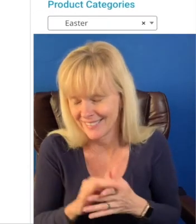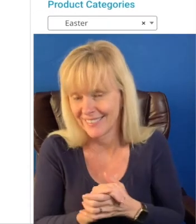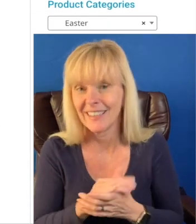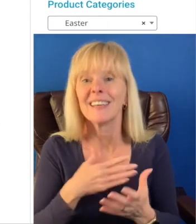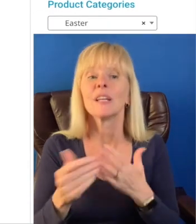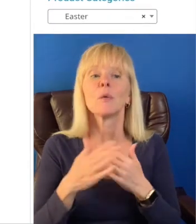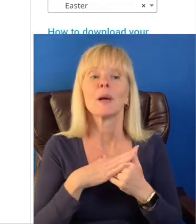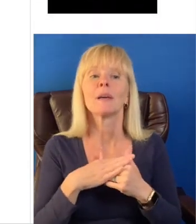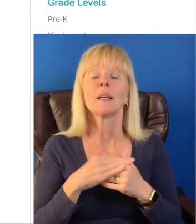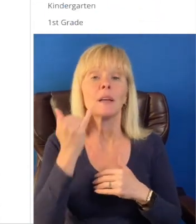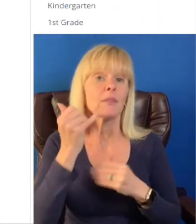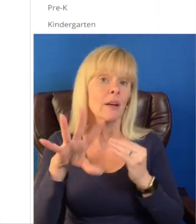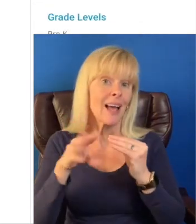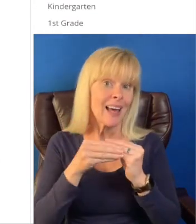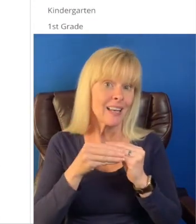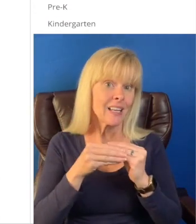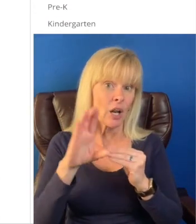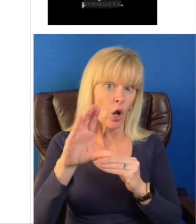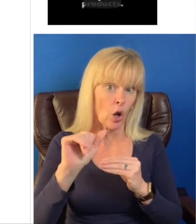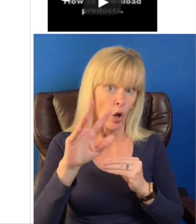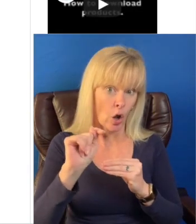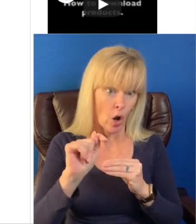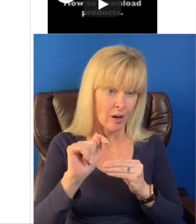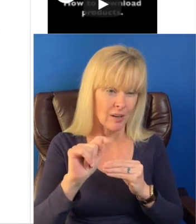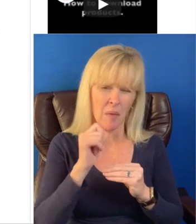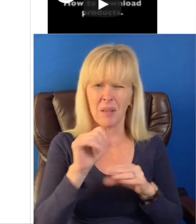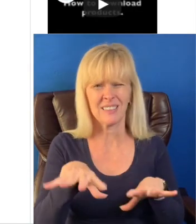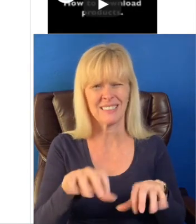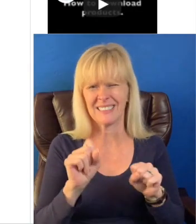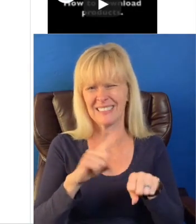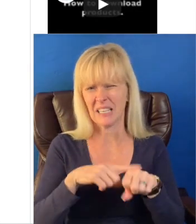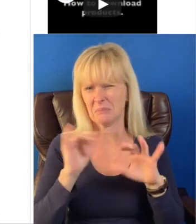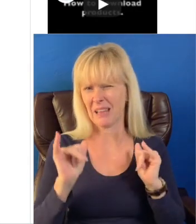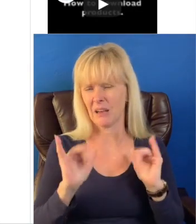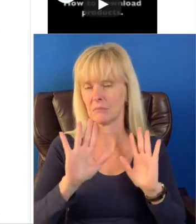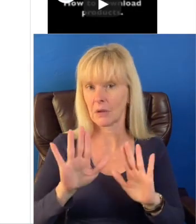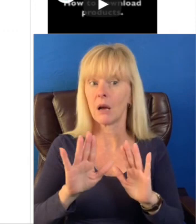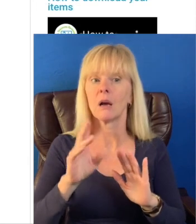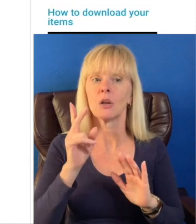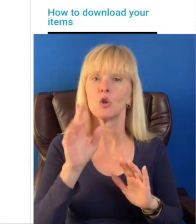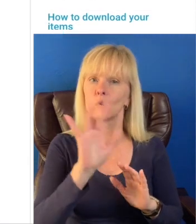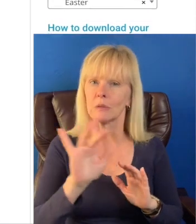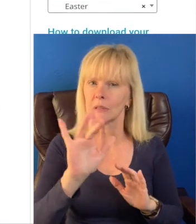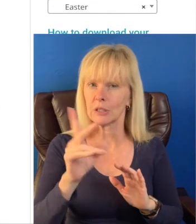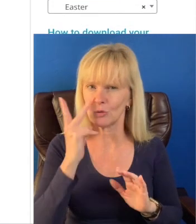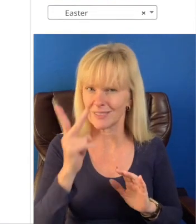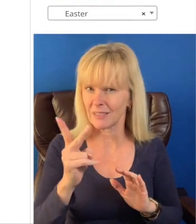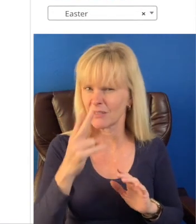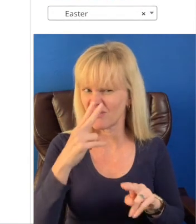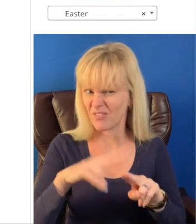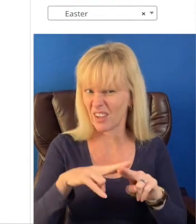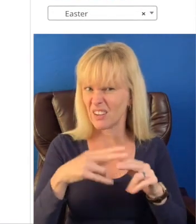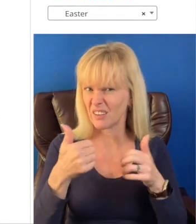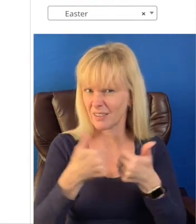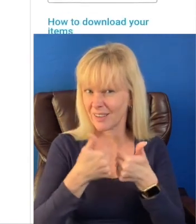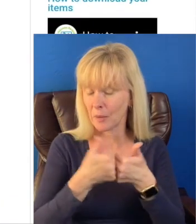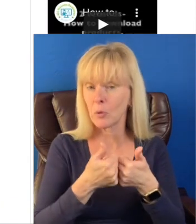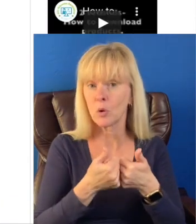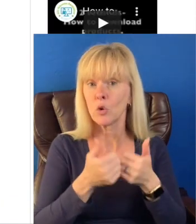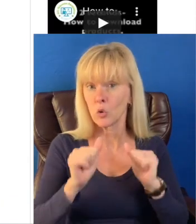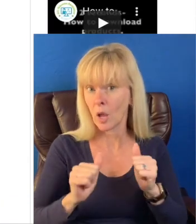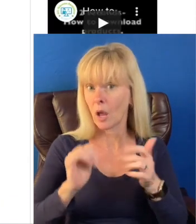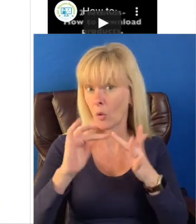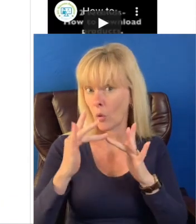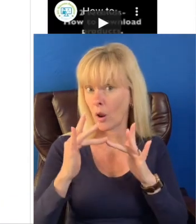here we are. If I added that in the cart, I'm not going to take time to do that now, but if I hover over this, you can see this is a fun game. You can actually do this online